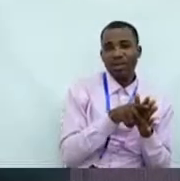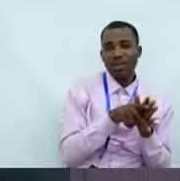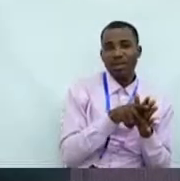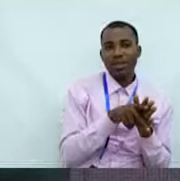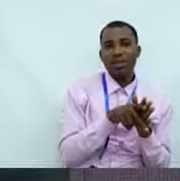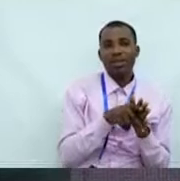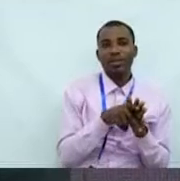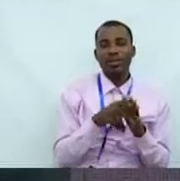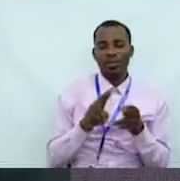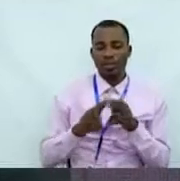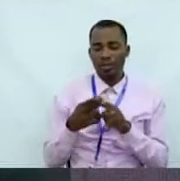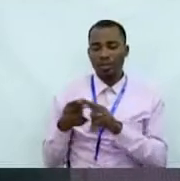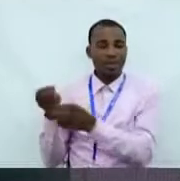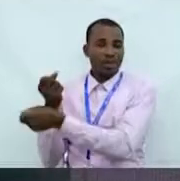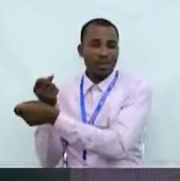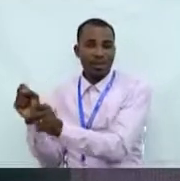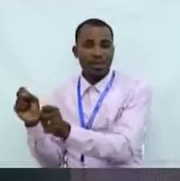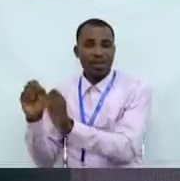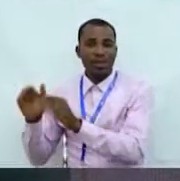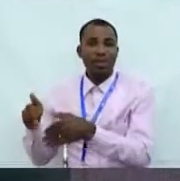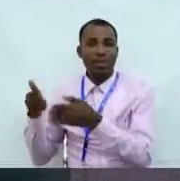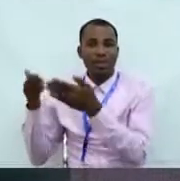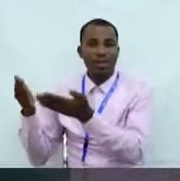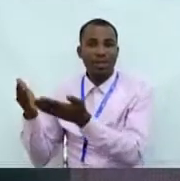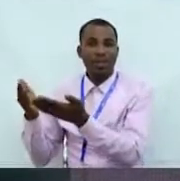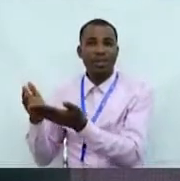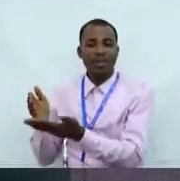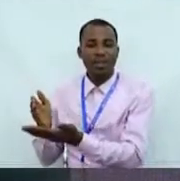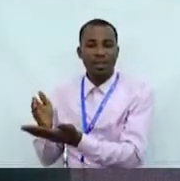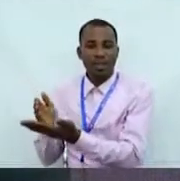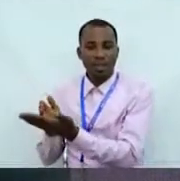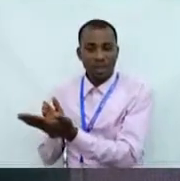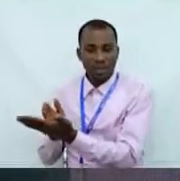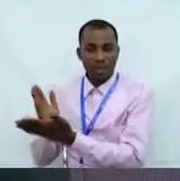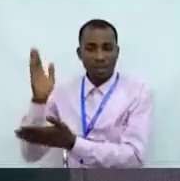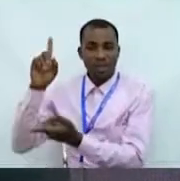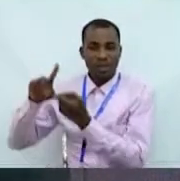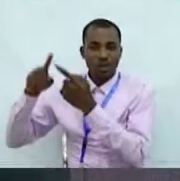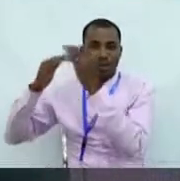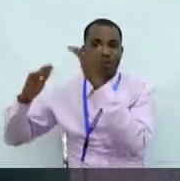Now, number 9, justification gives the right to heaven. Say, the right to heaven.